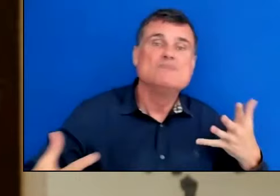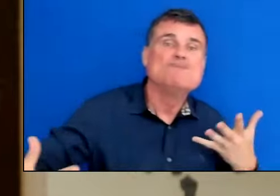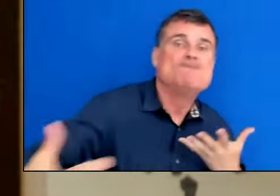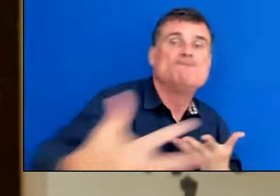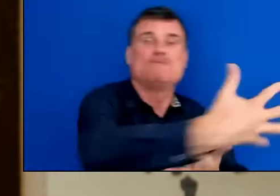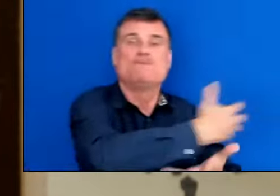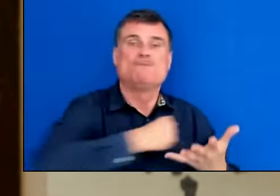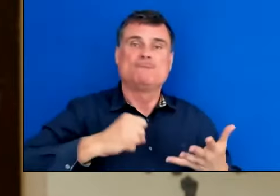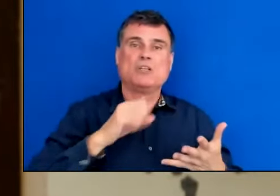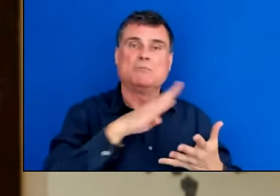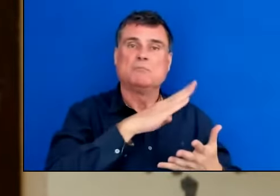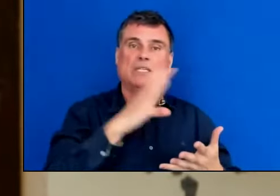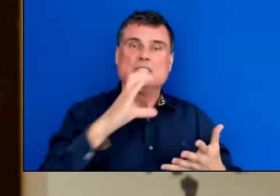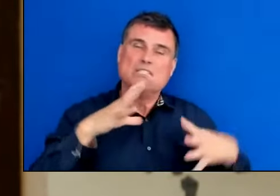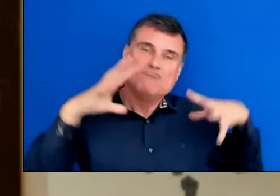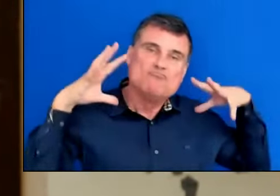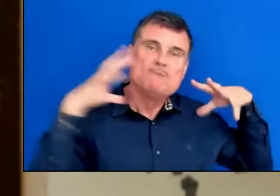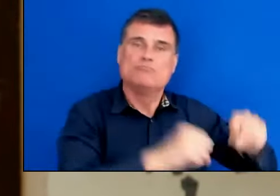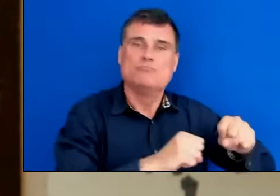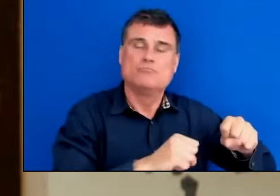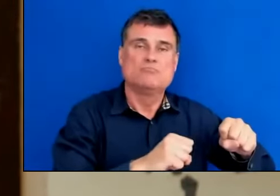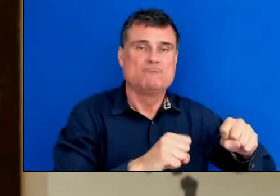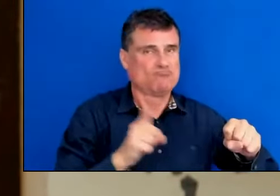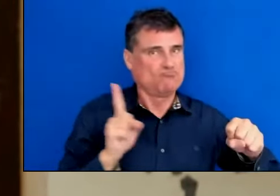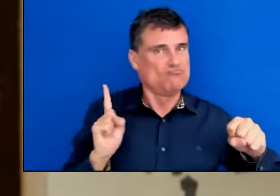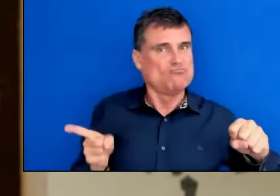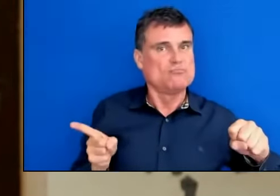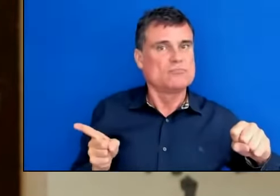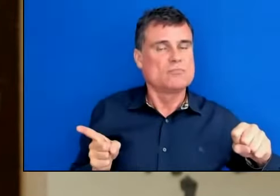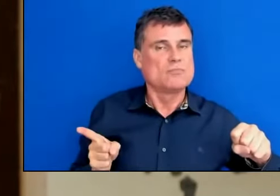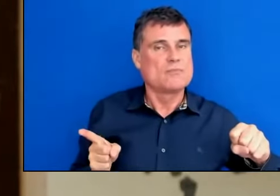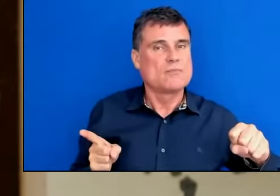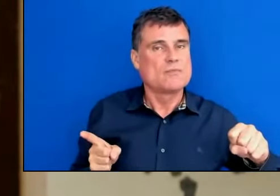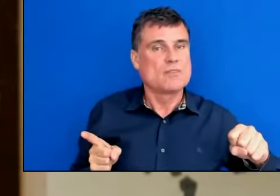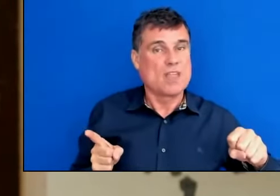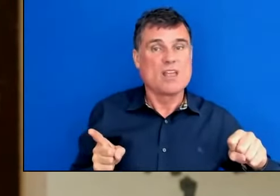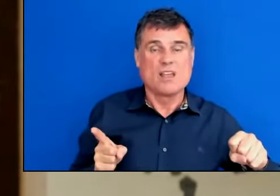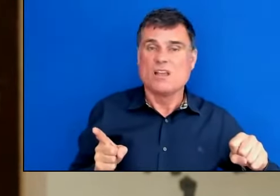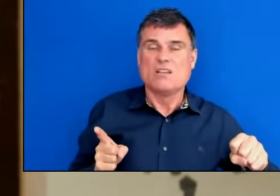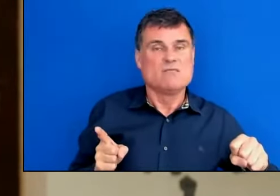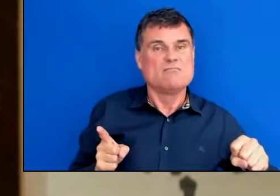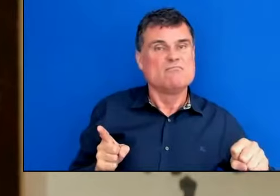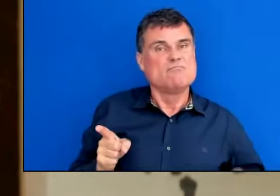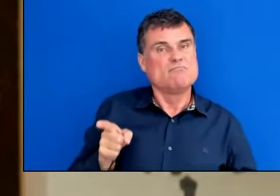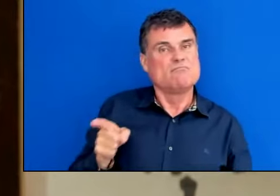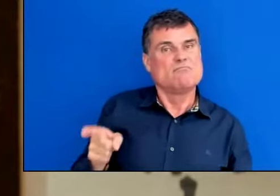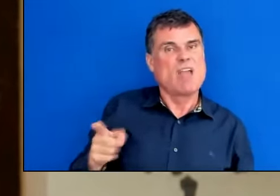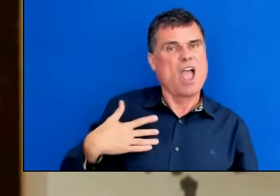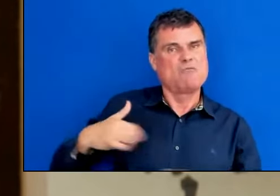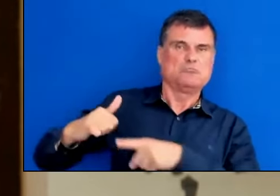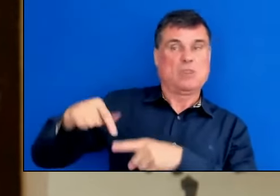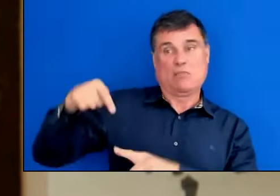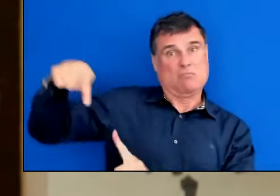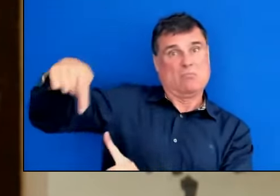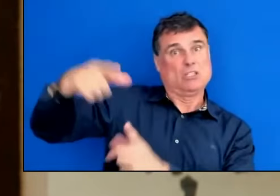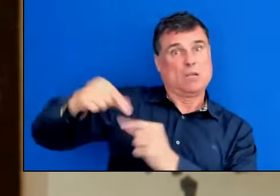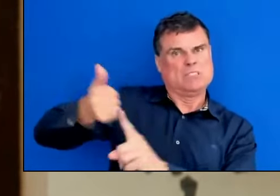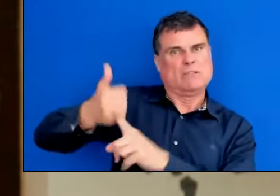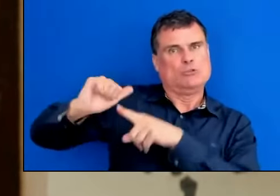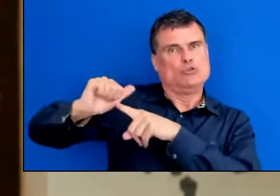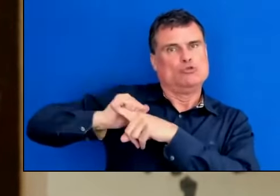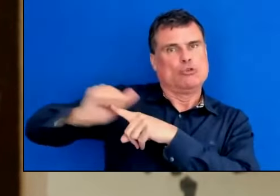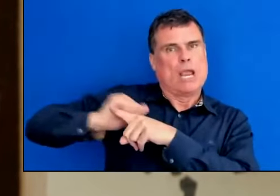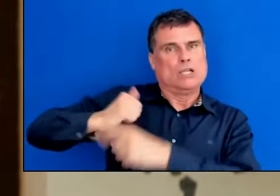the whole of British Columbia and have thousands of her trained troops scattered throughout British